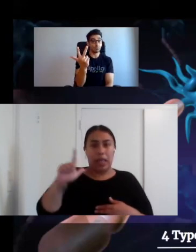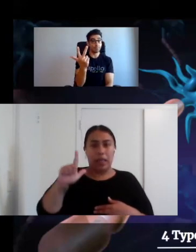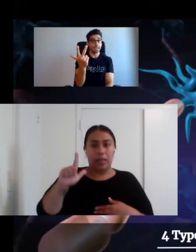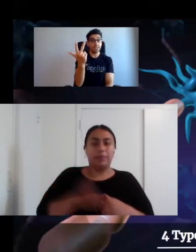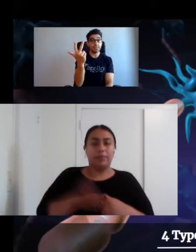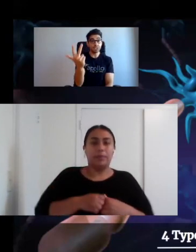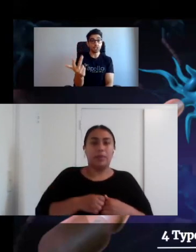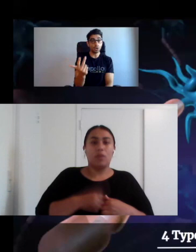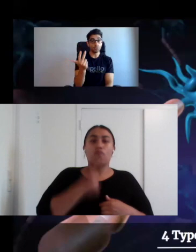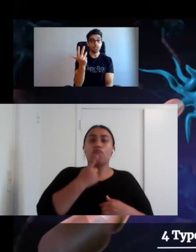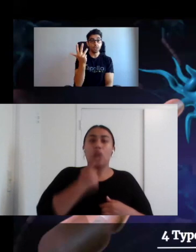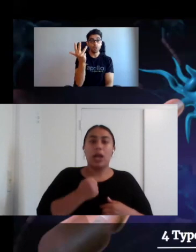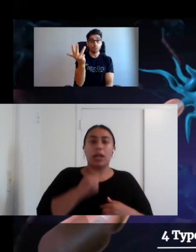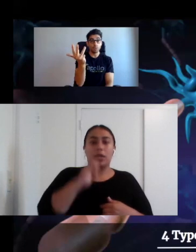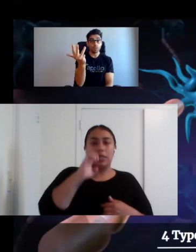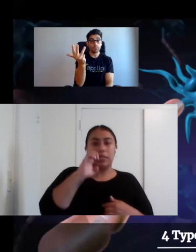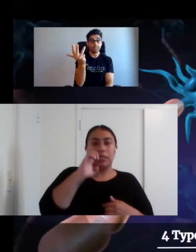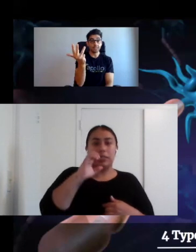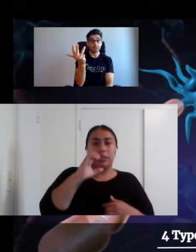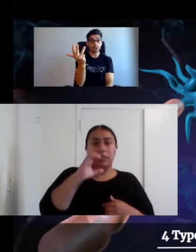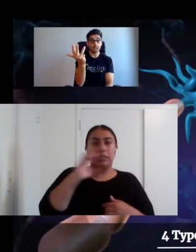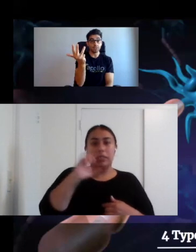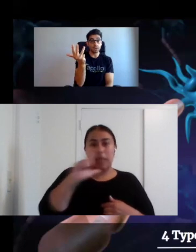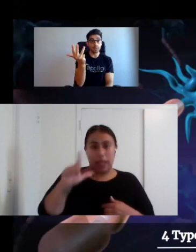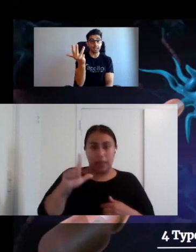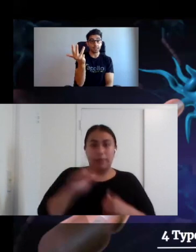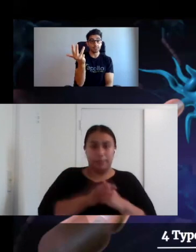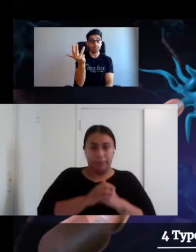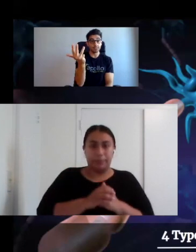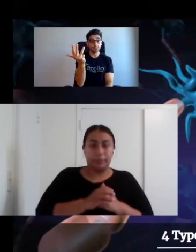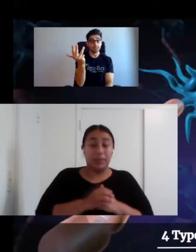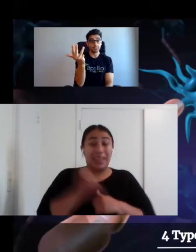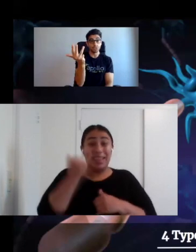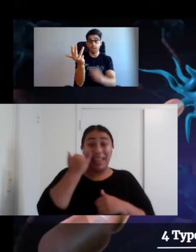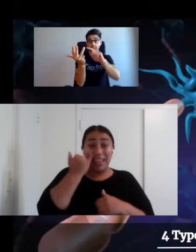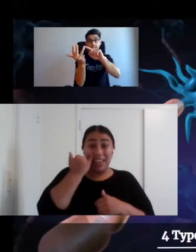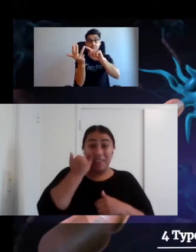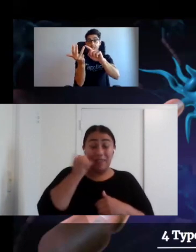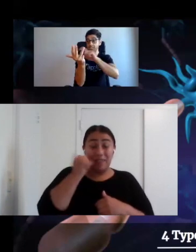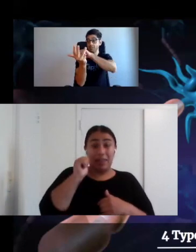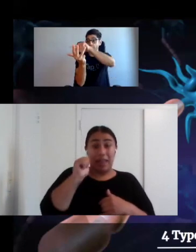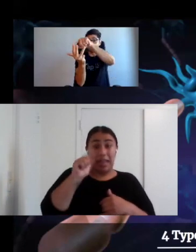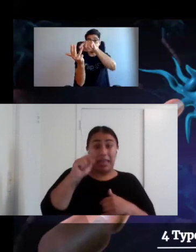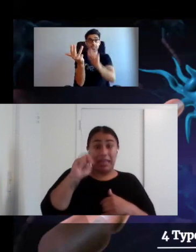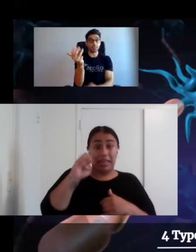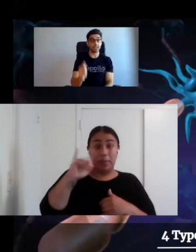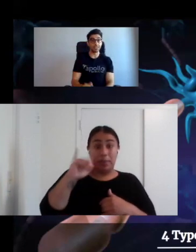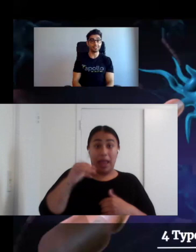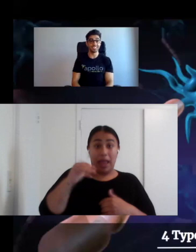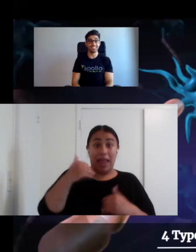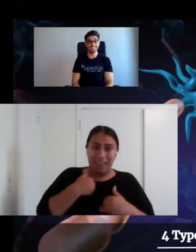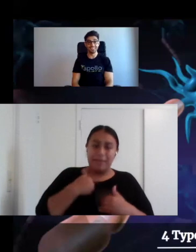B12, and that shows when red blood cells are unable to replicate. So an anemia is involved 4 steps down the